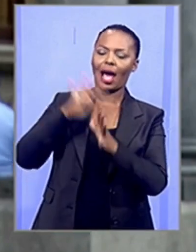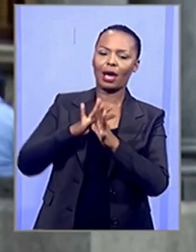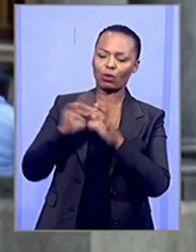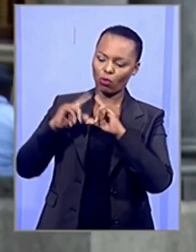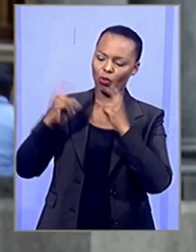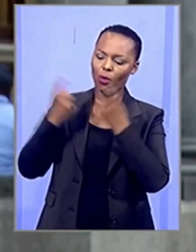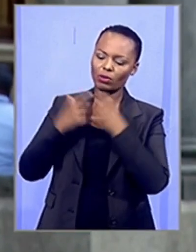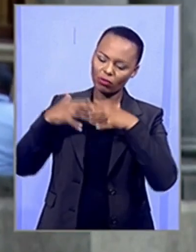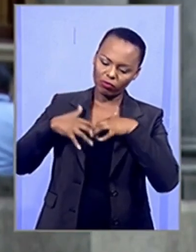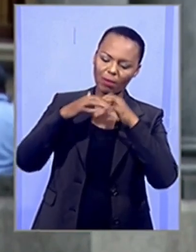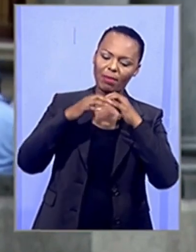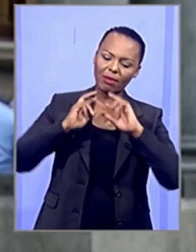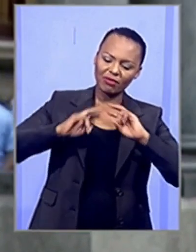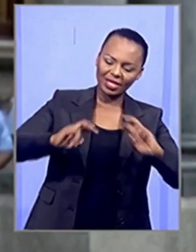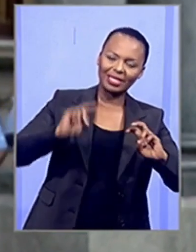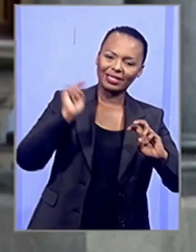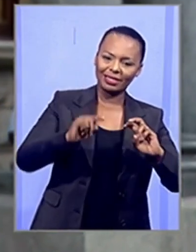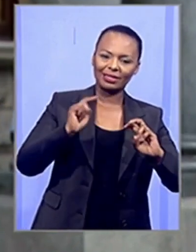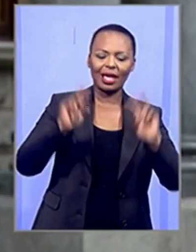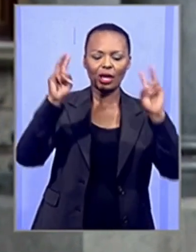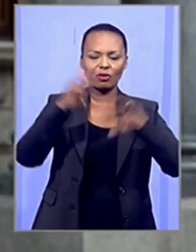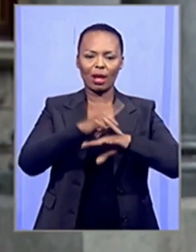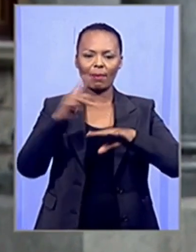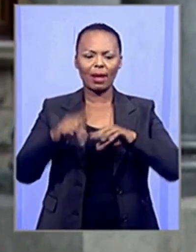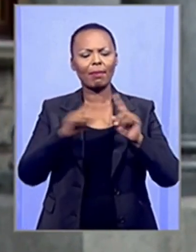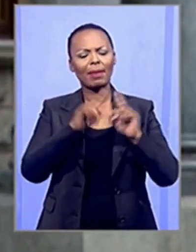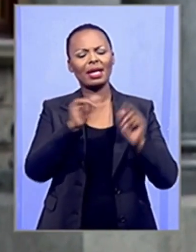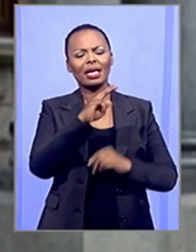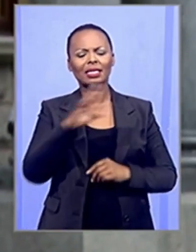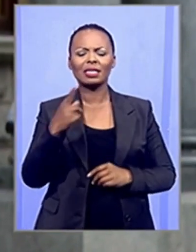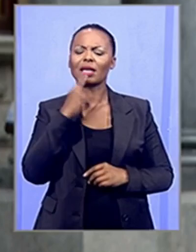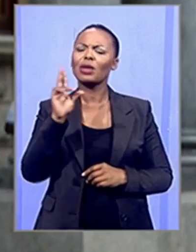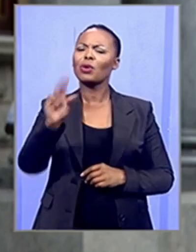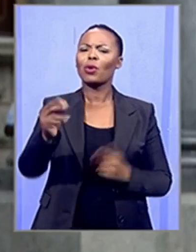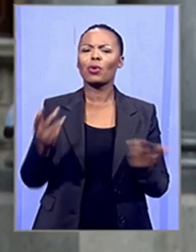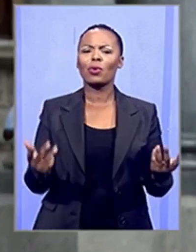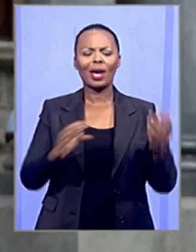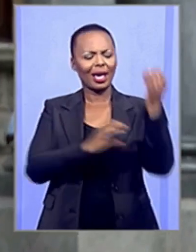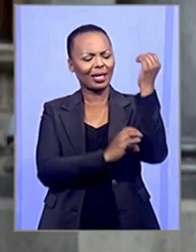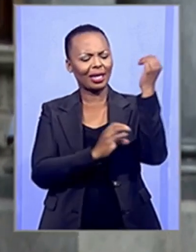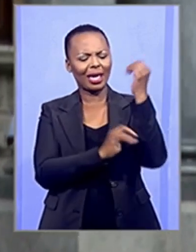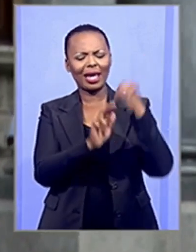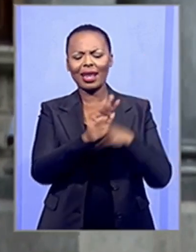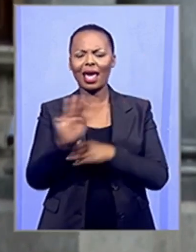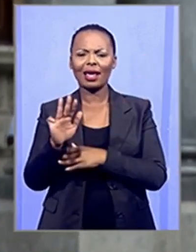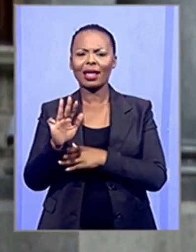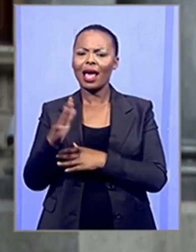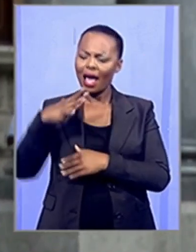all matters relating to Phala Phala. The ANC said no. We've got the Section 89, which is another